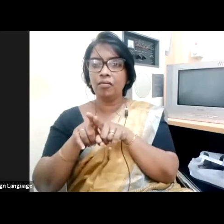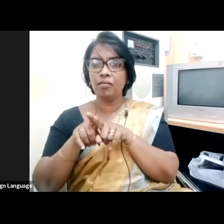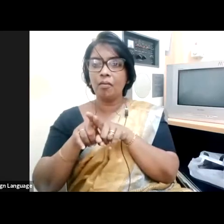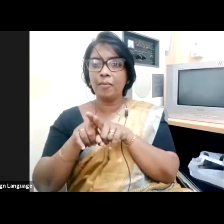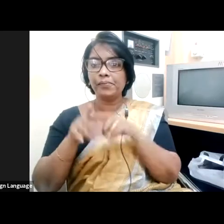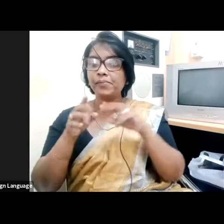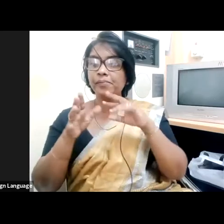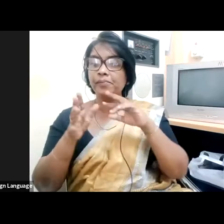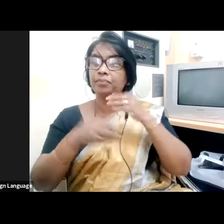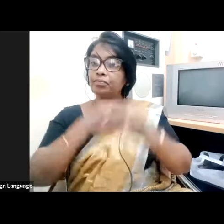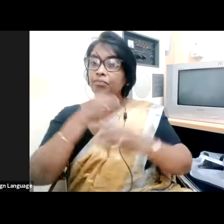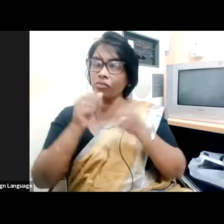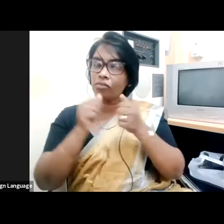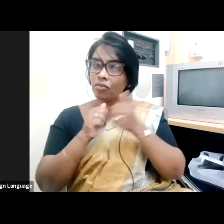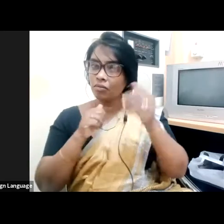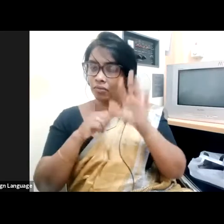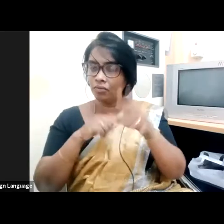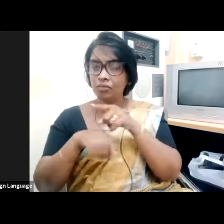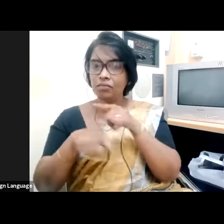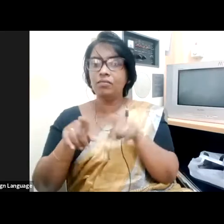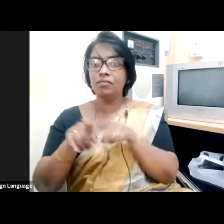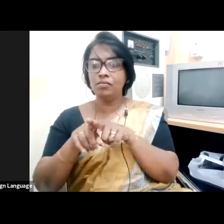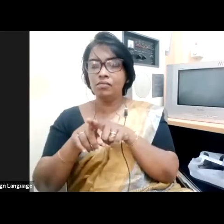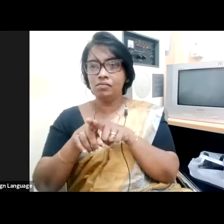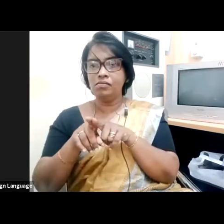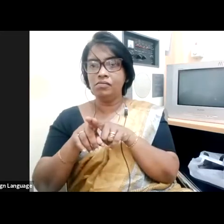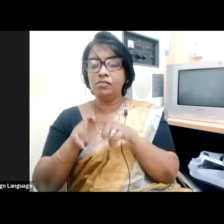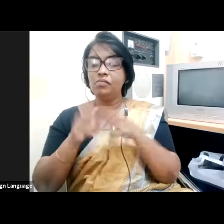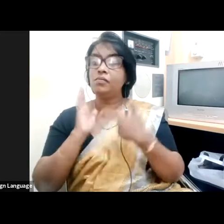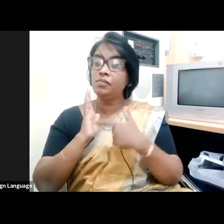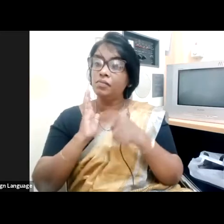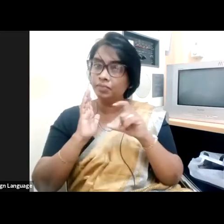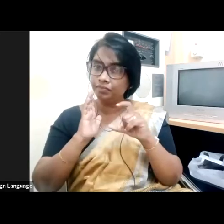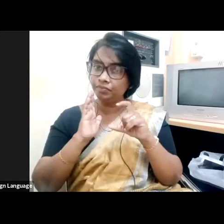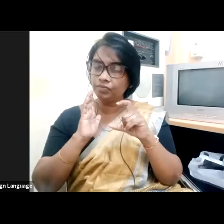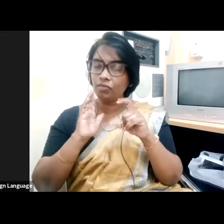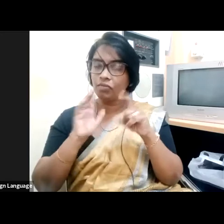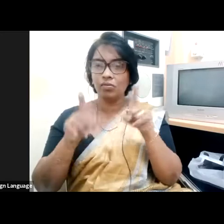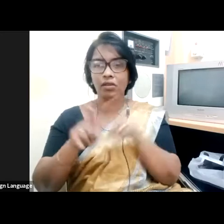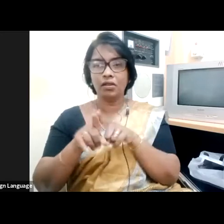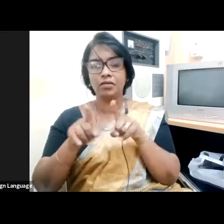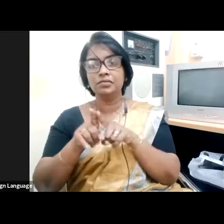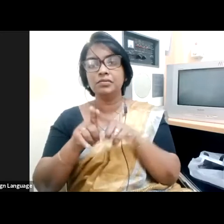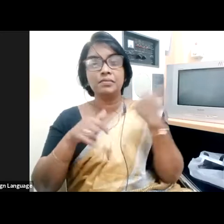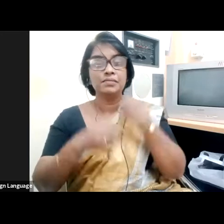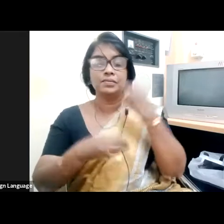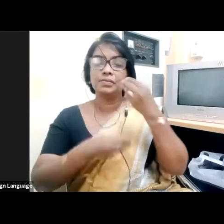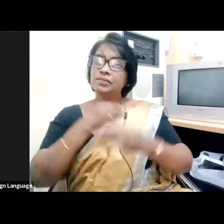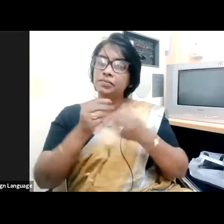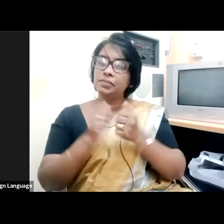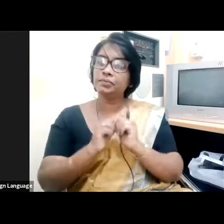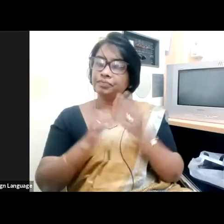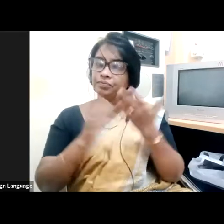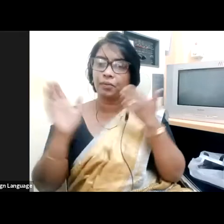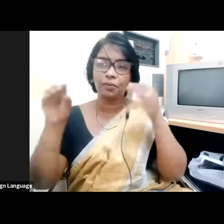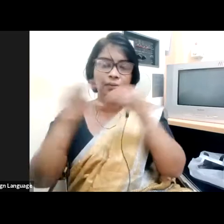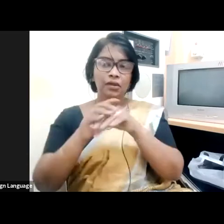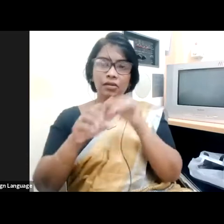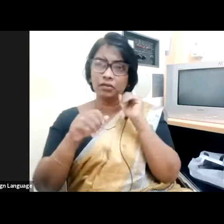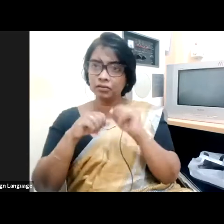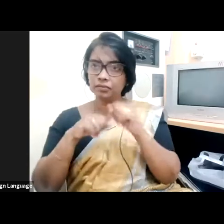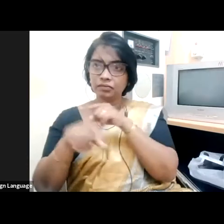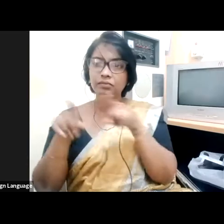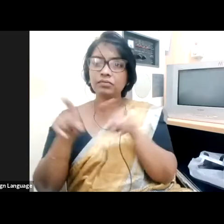context in which technology, design, and innovation is applied. Identify and demonstrate through examples the business